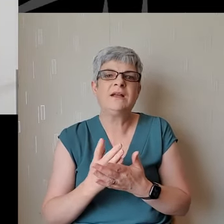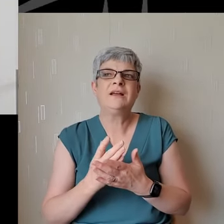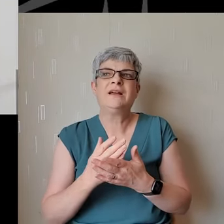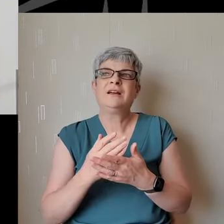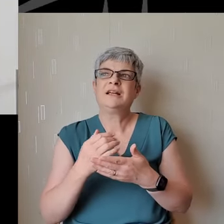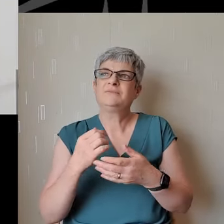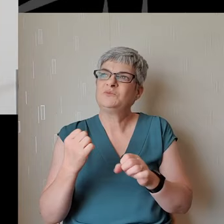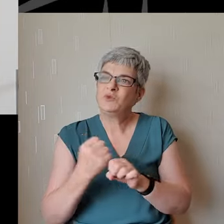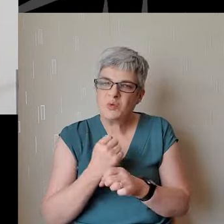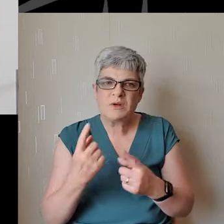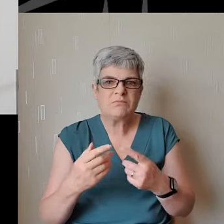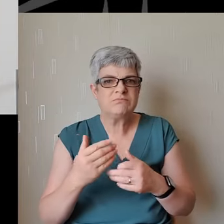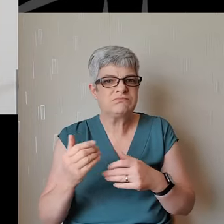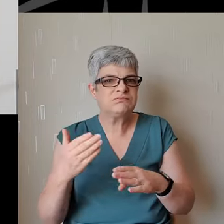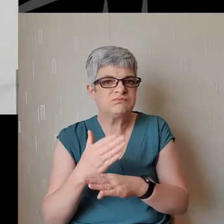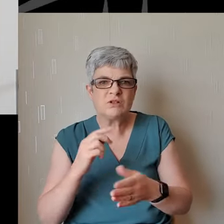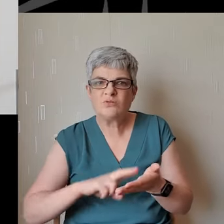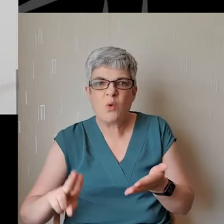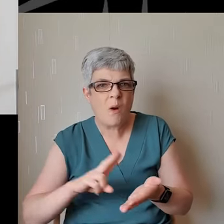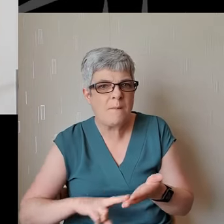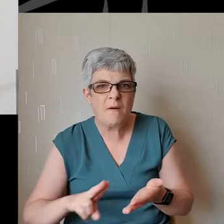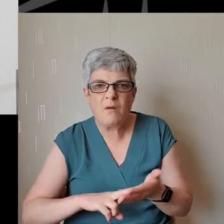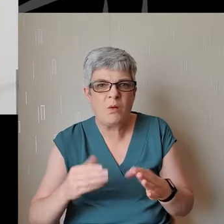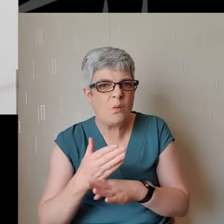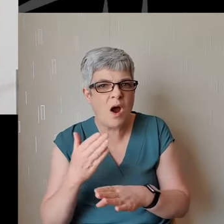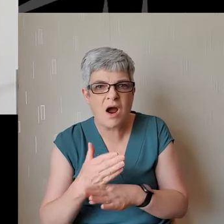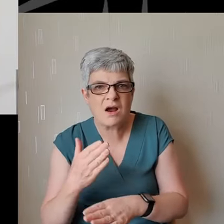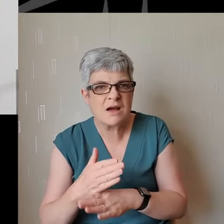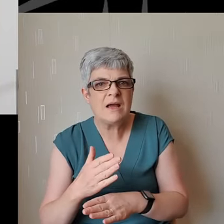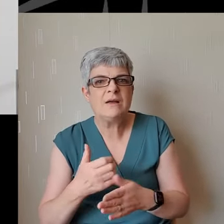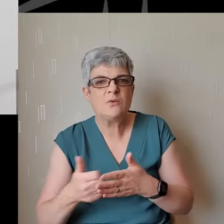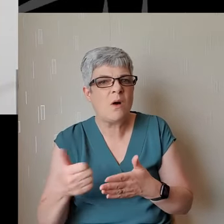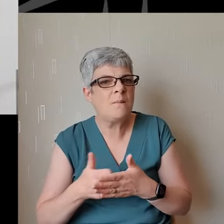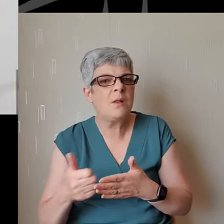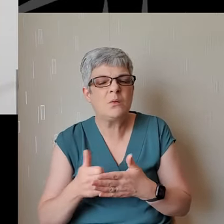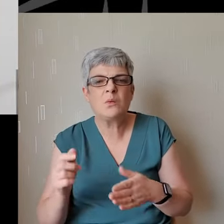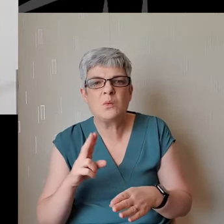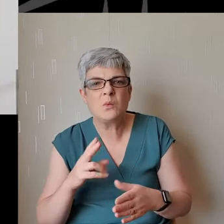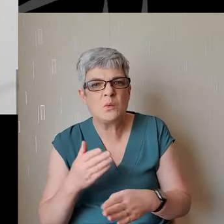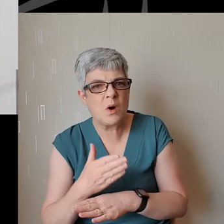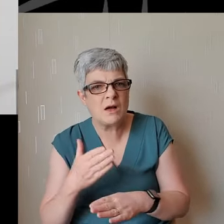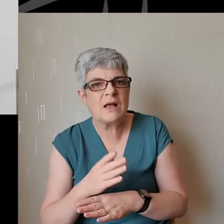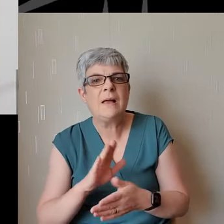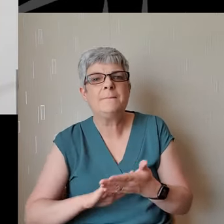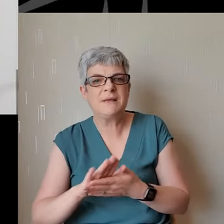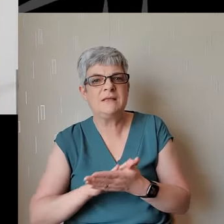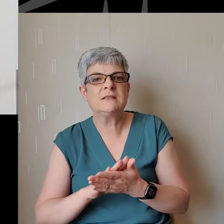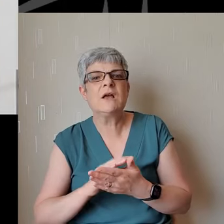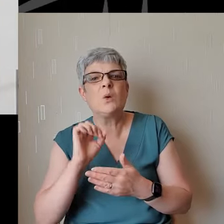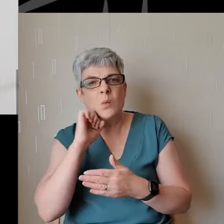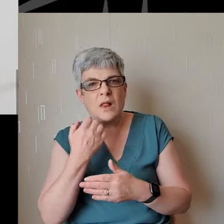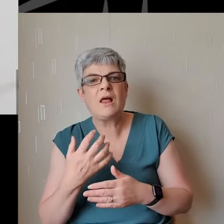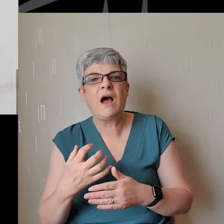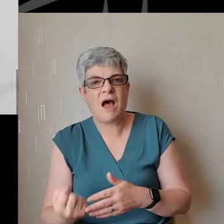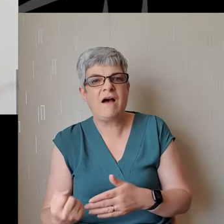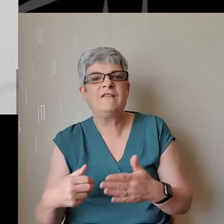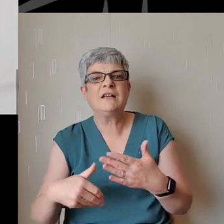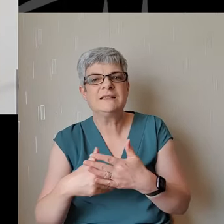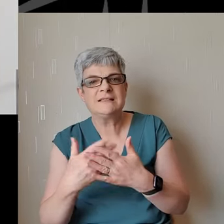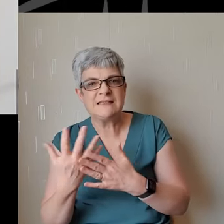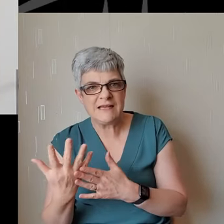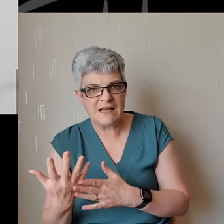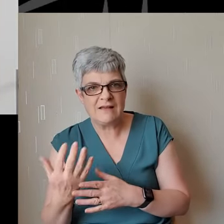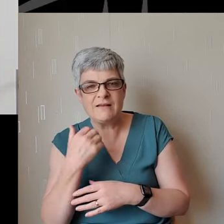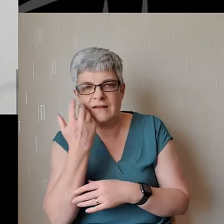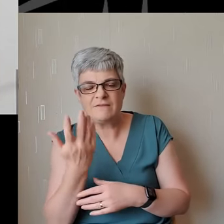of that focus for each and every one of us is that daily growth in Christ.